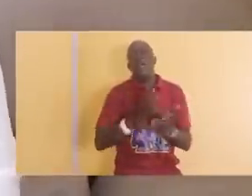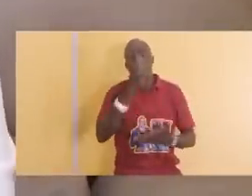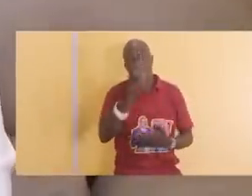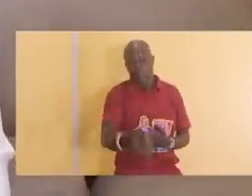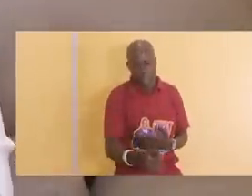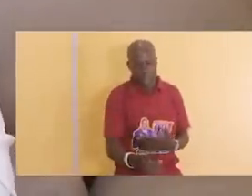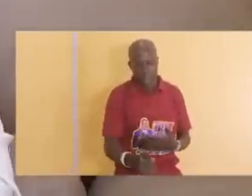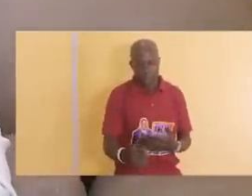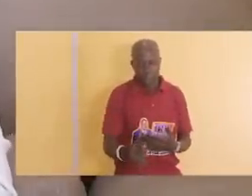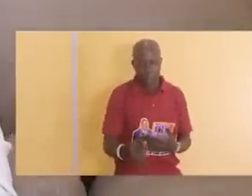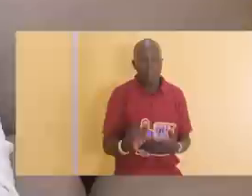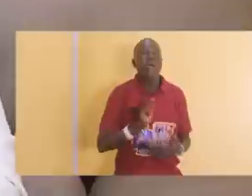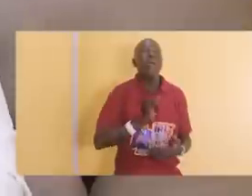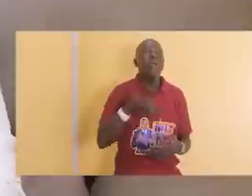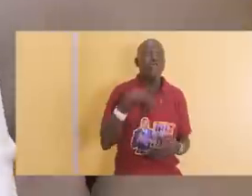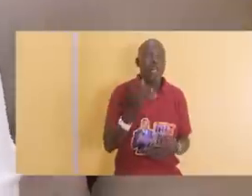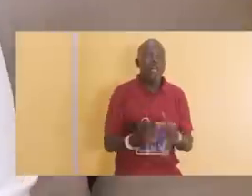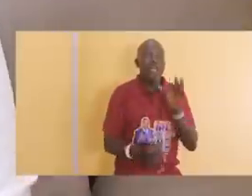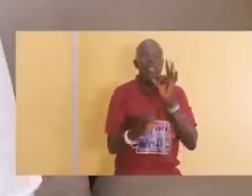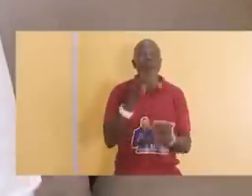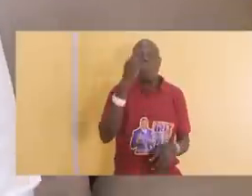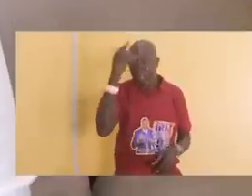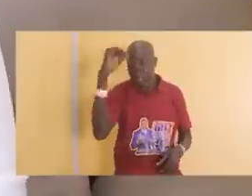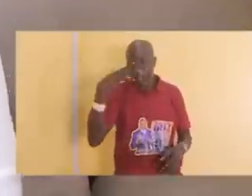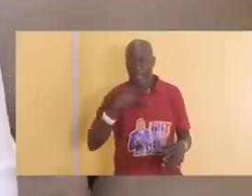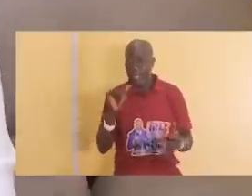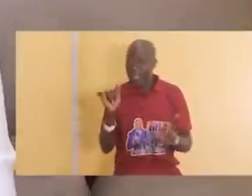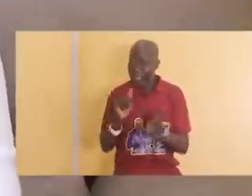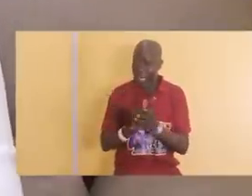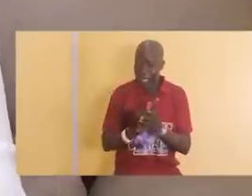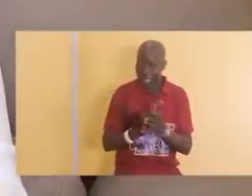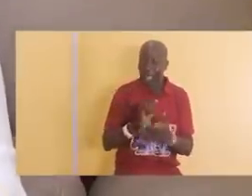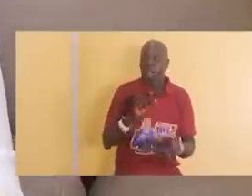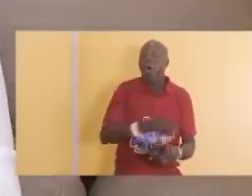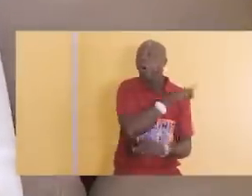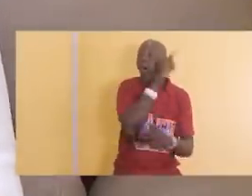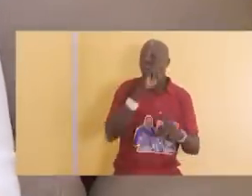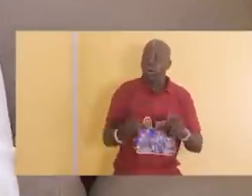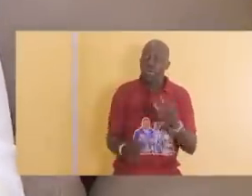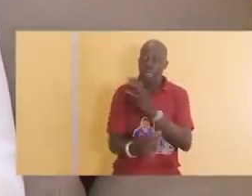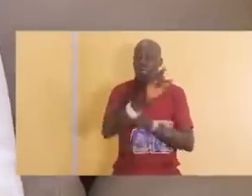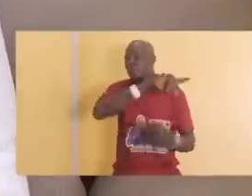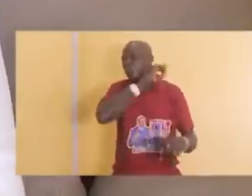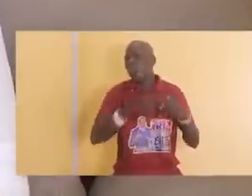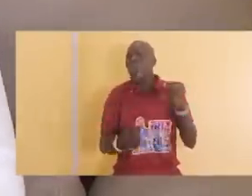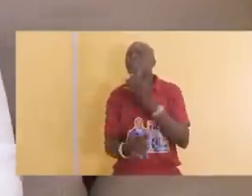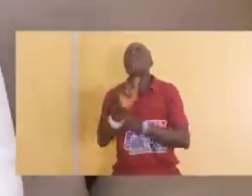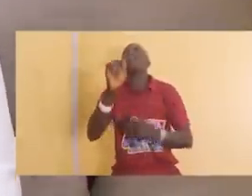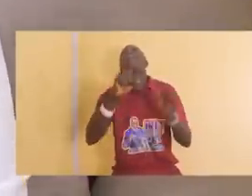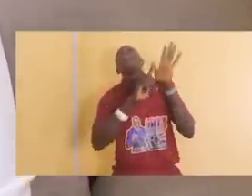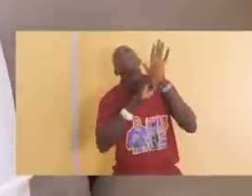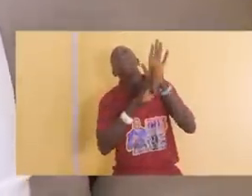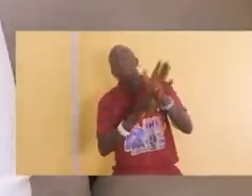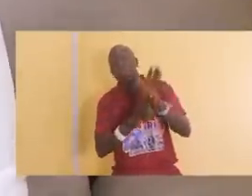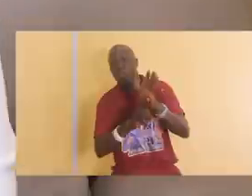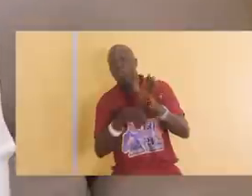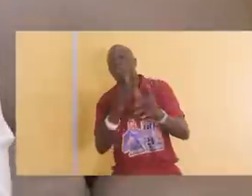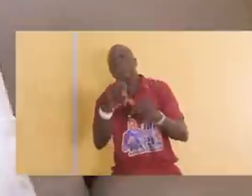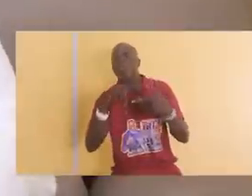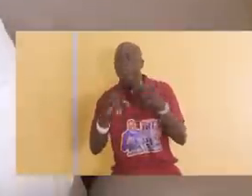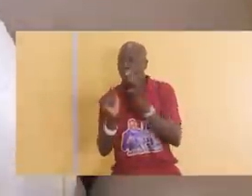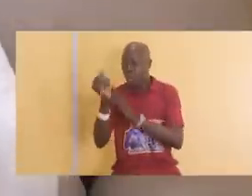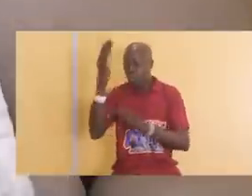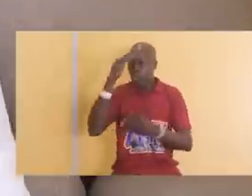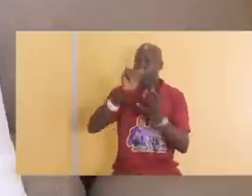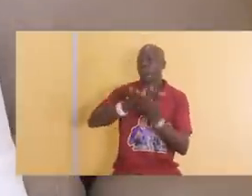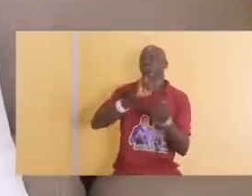That fire. To ba la la be if you have surgery o di jo to lo ba to fi han to yi o iku ma re they go reveal it to you